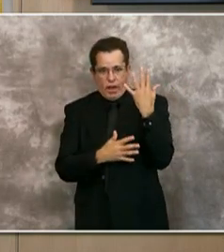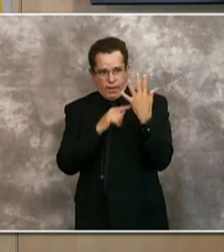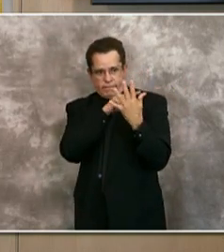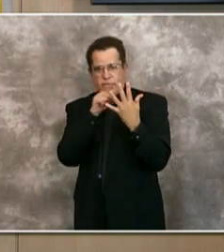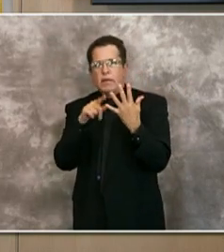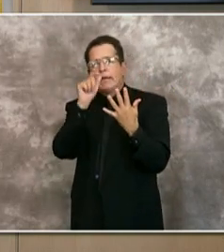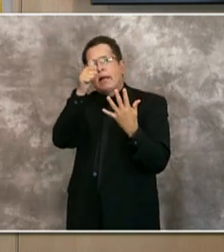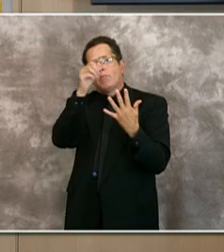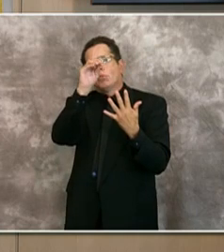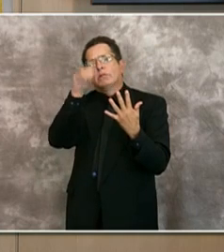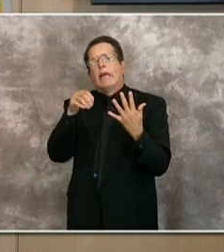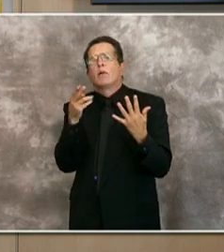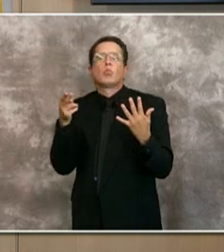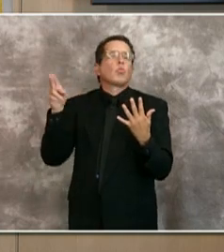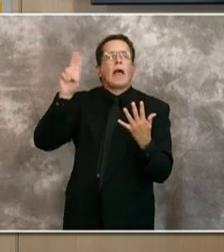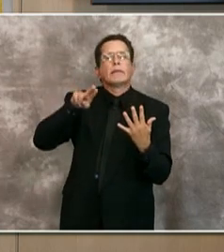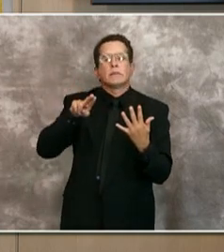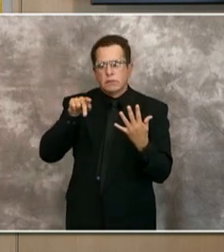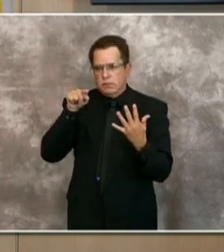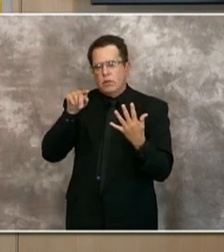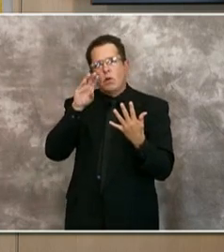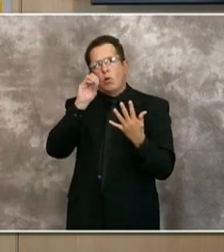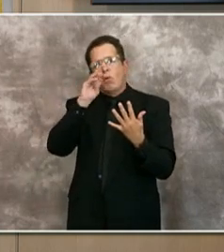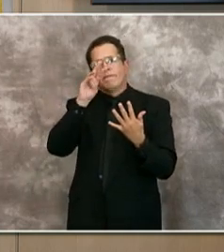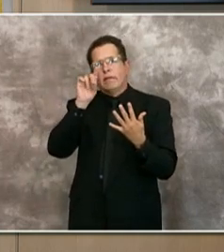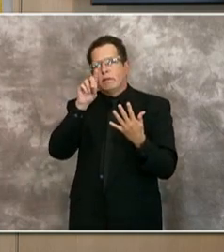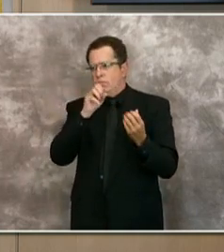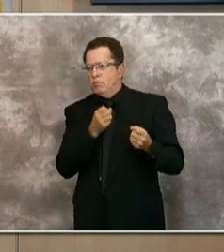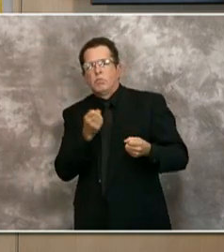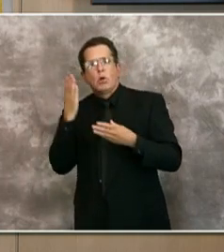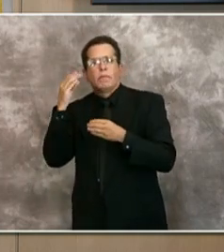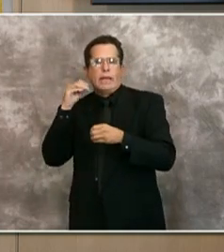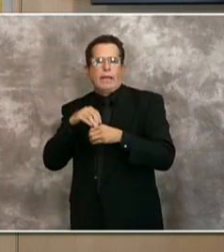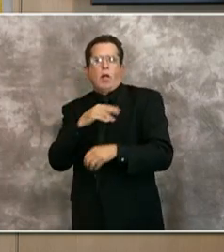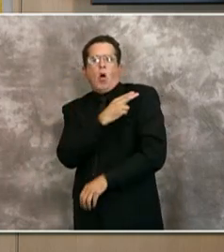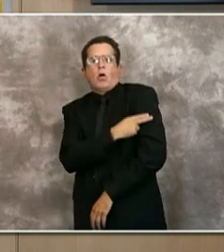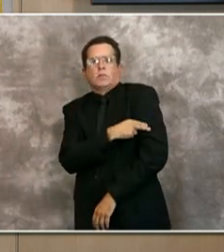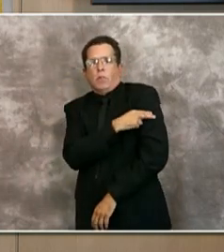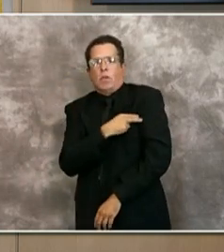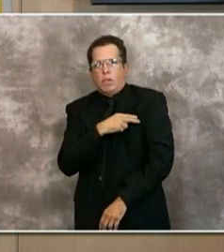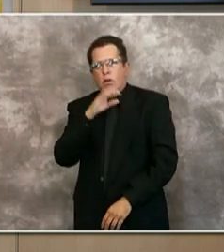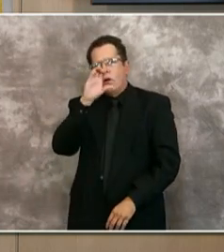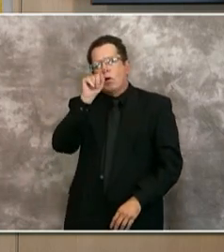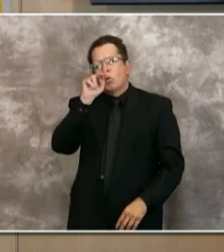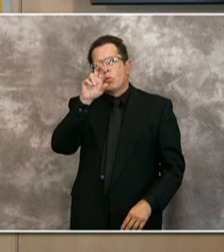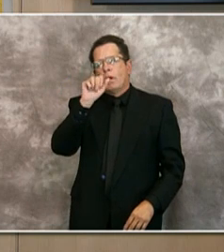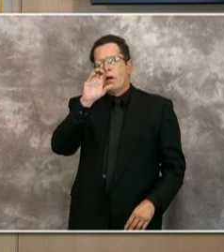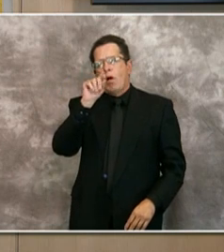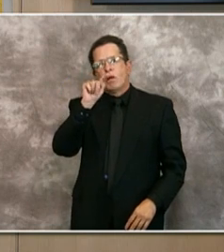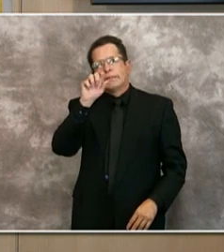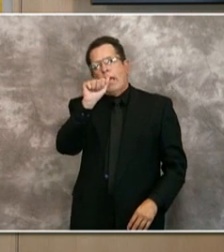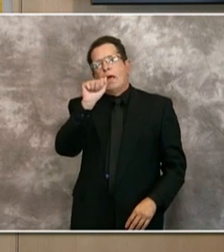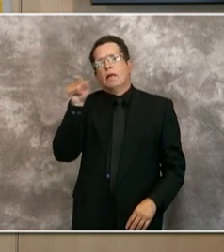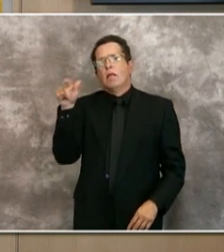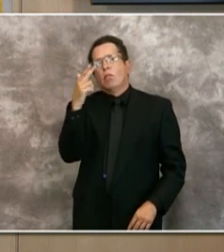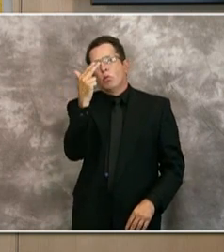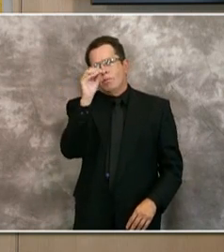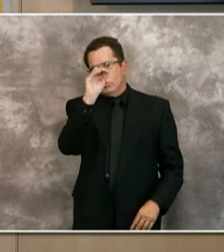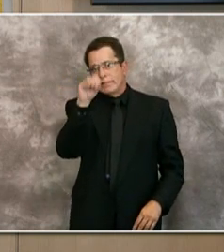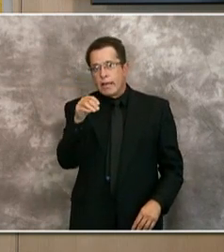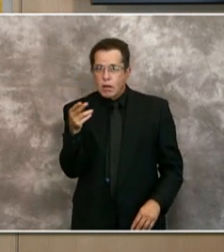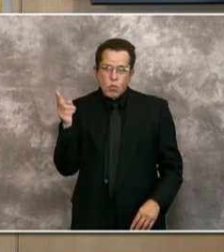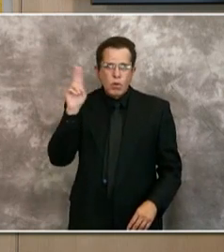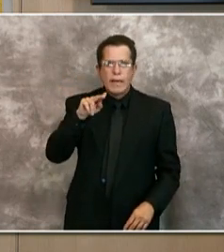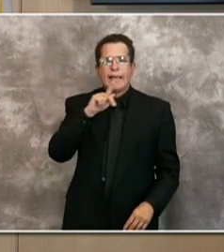than 10% rise in patients with COVID-19 and their hospitalizations. Contra Costa County has a 13% rise,